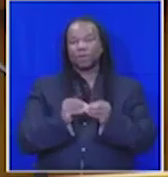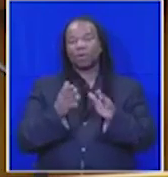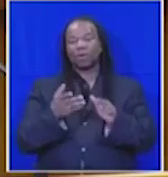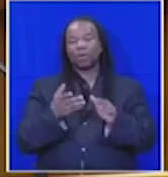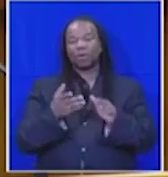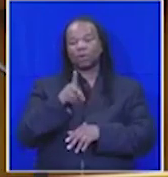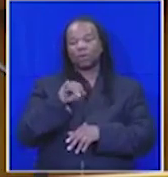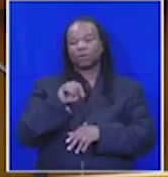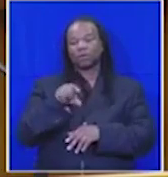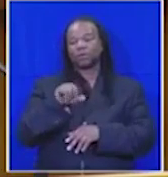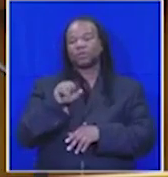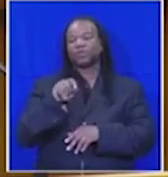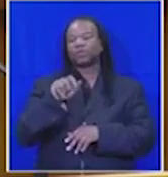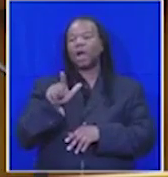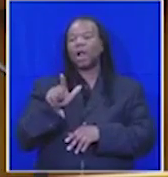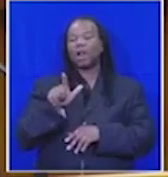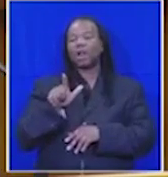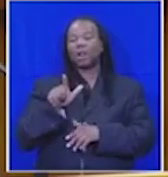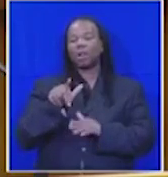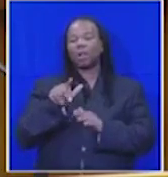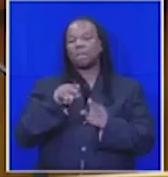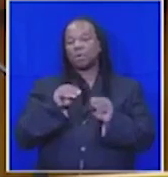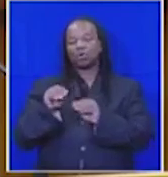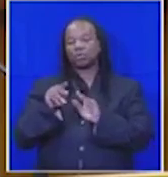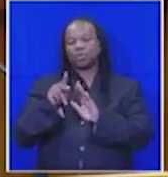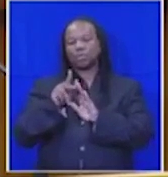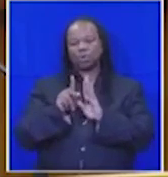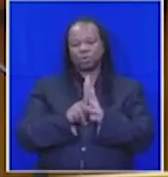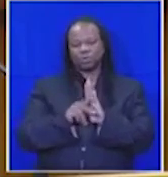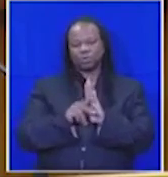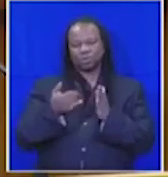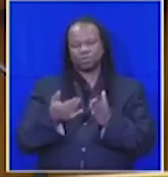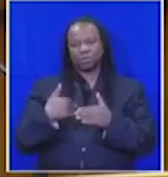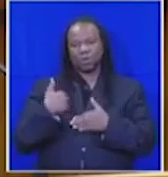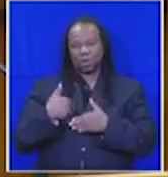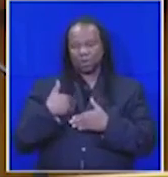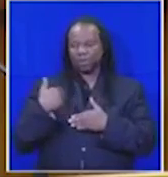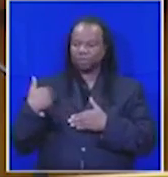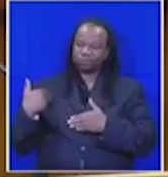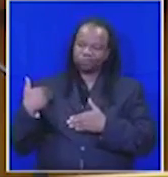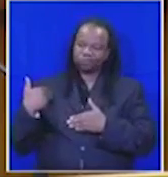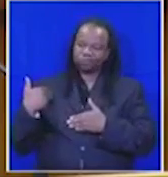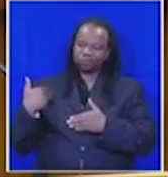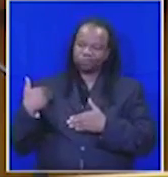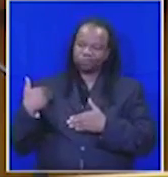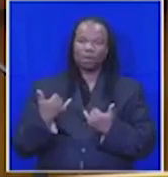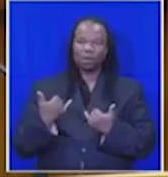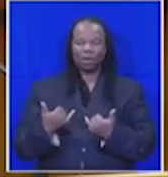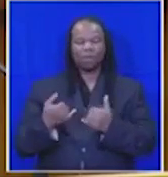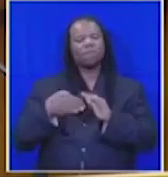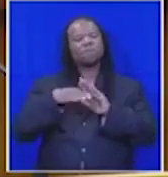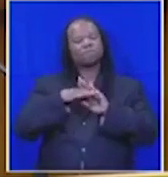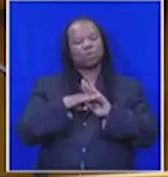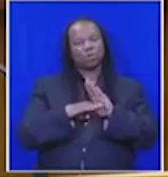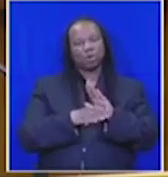Migration Policy. I'm delighted to inform this House that since then, we have made significant progress